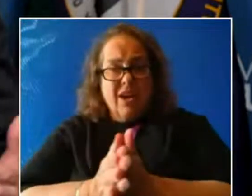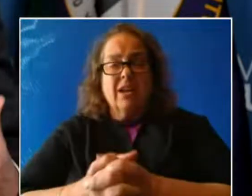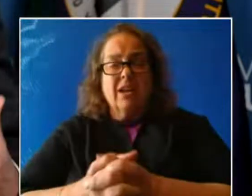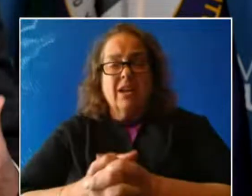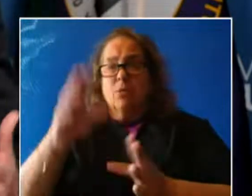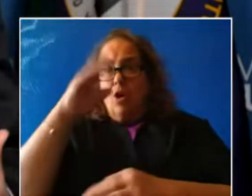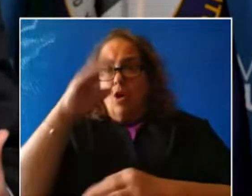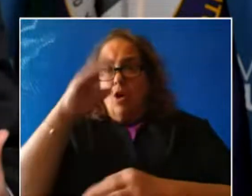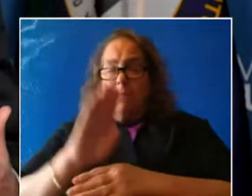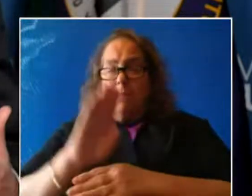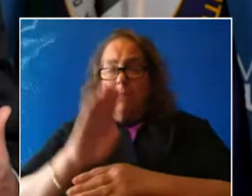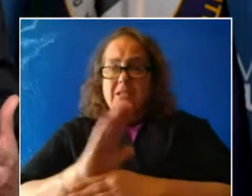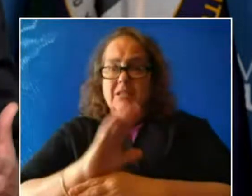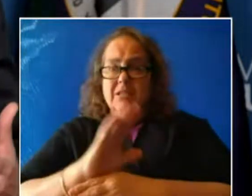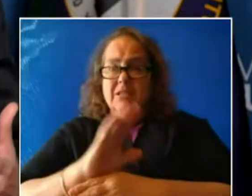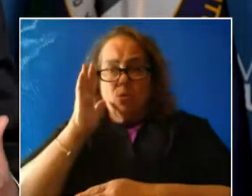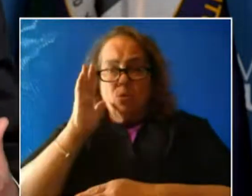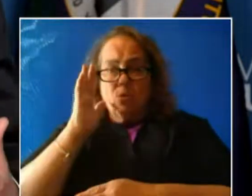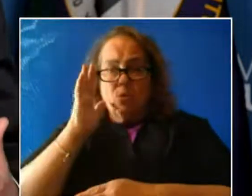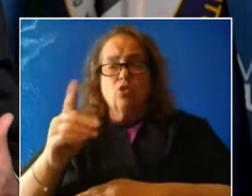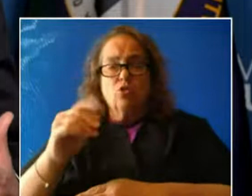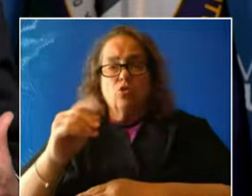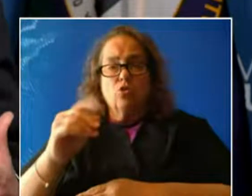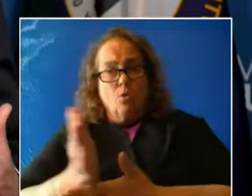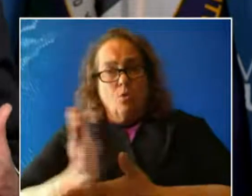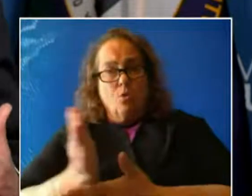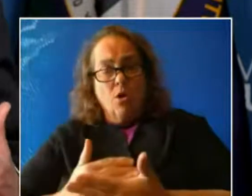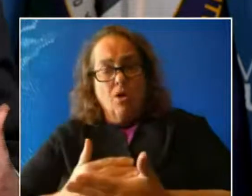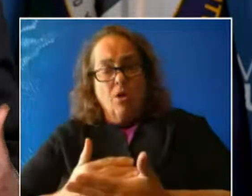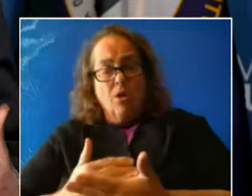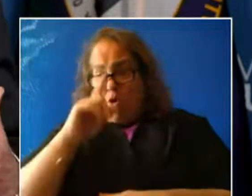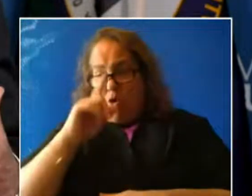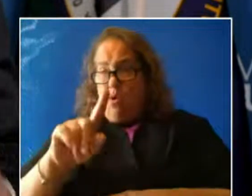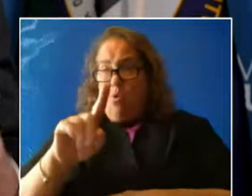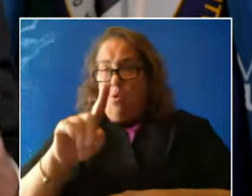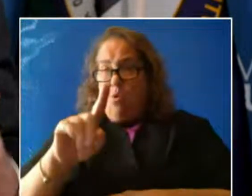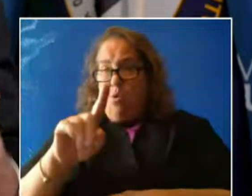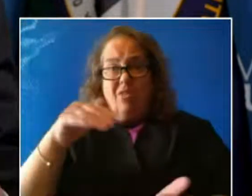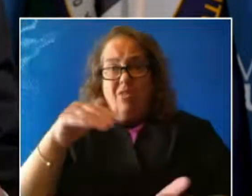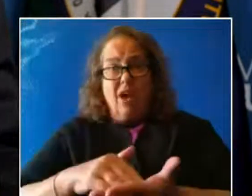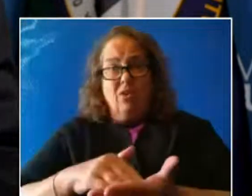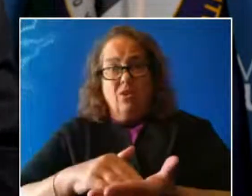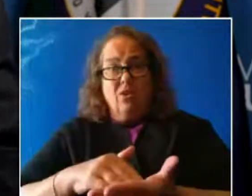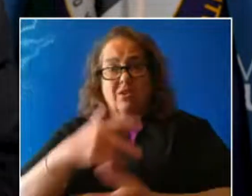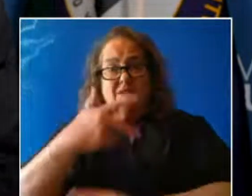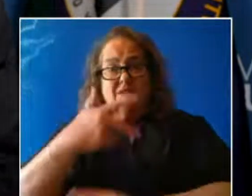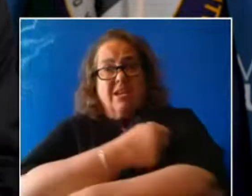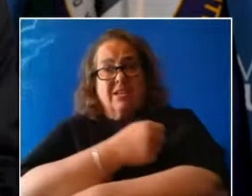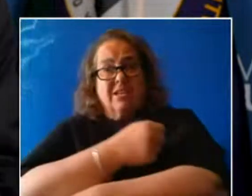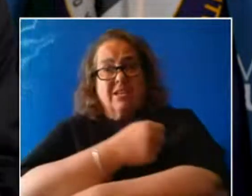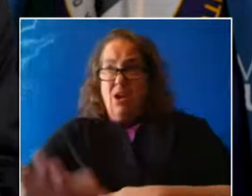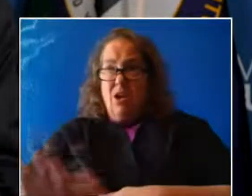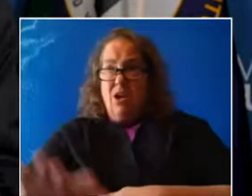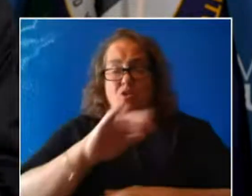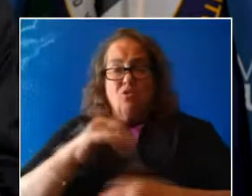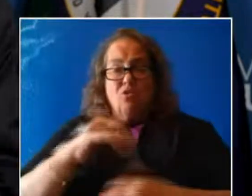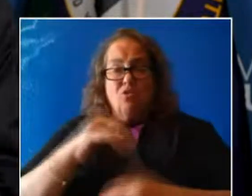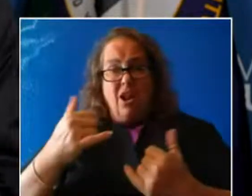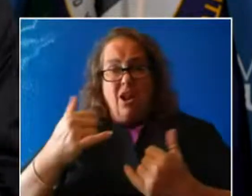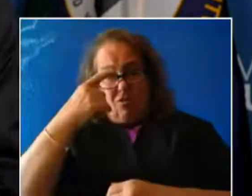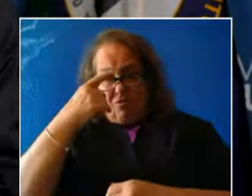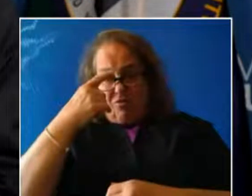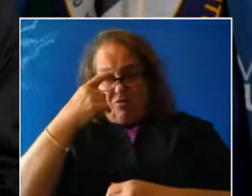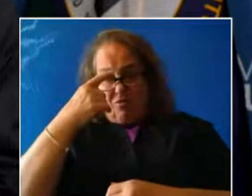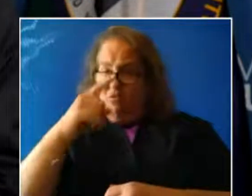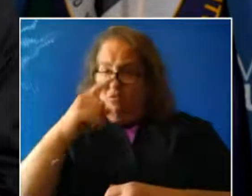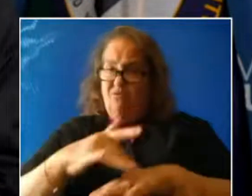incentivize and everybody will do their part, is 400,000 vaccines out there right now for the taking. Means any red